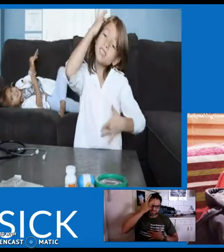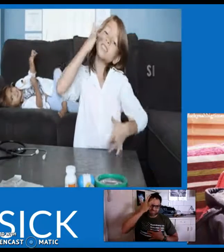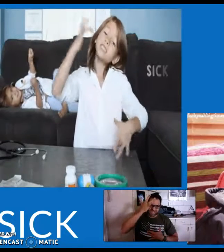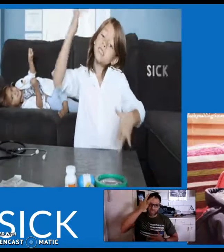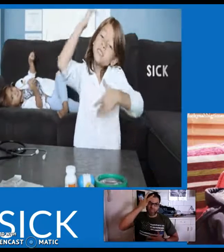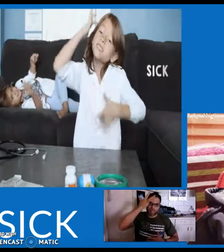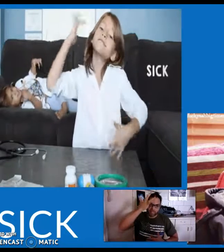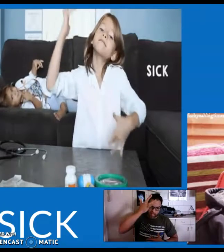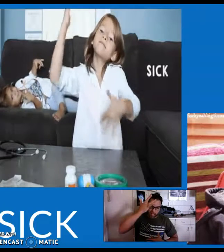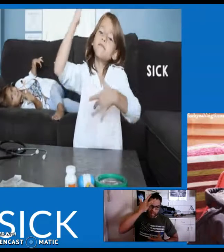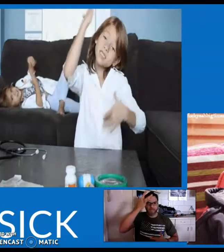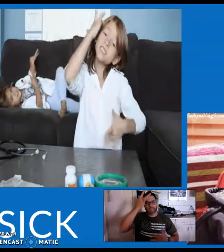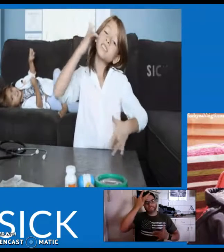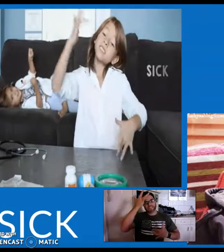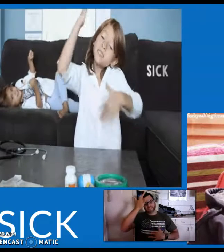Check.